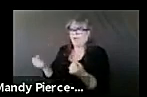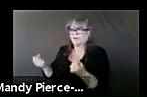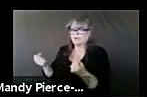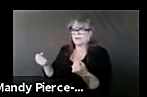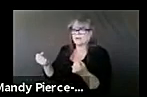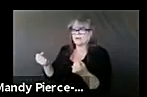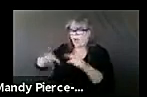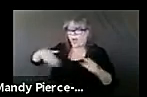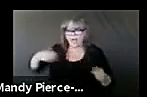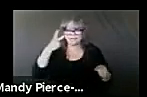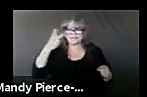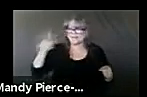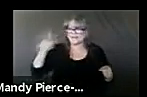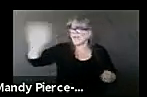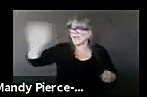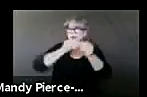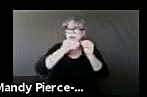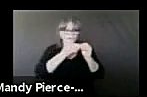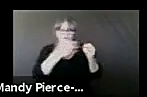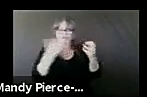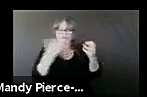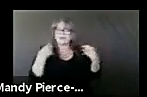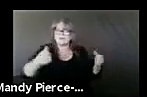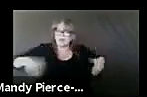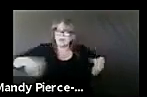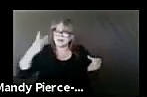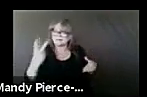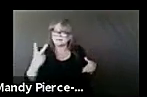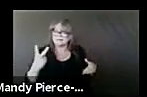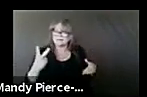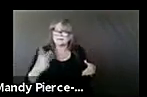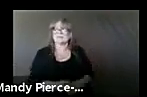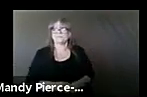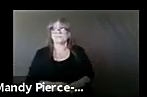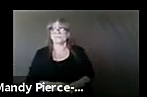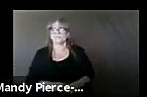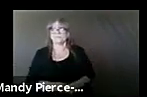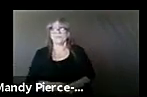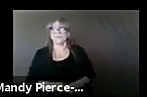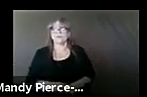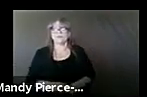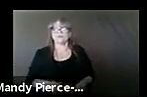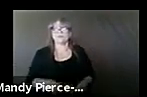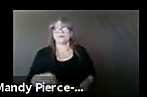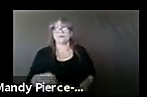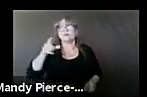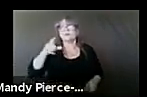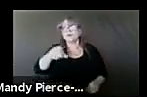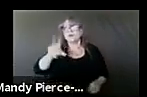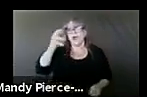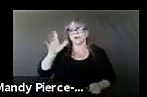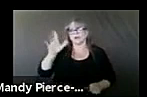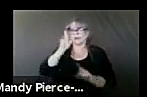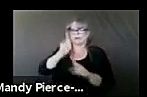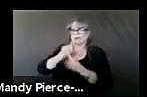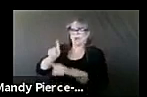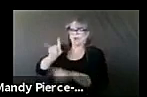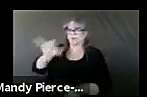Yes, please, Rachel. Okay, great. So I think it might be helpful to understand a little bit about our